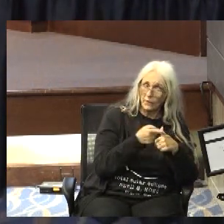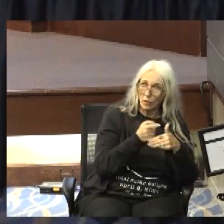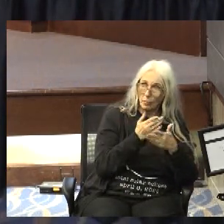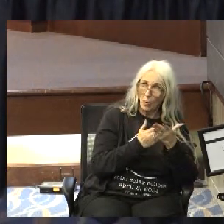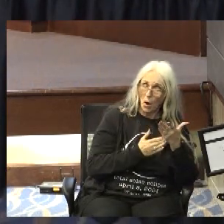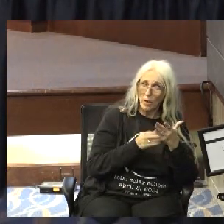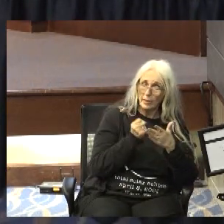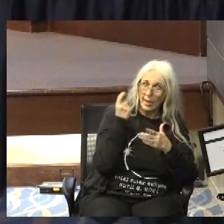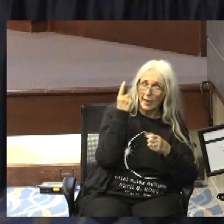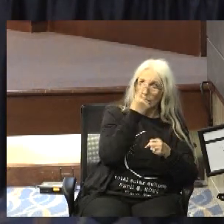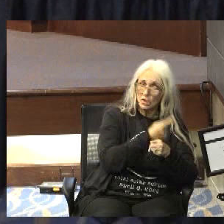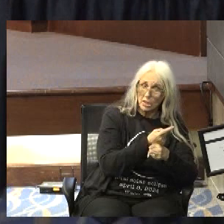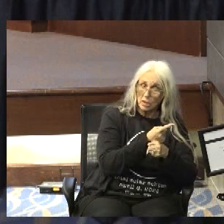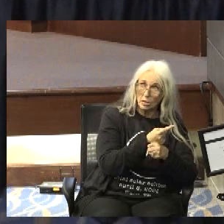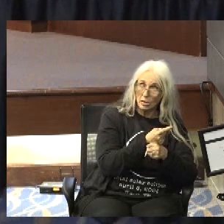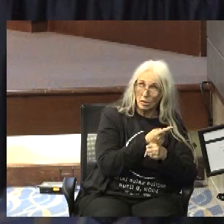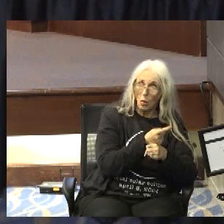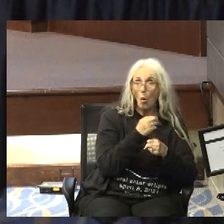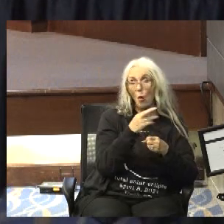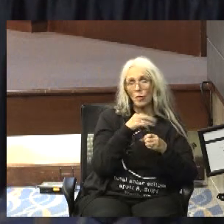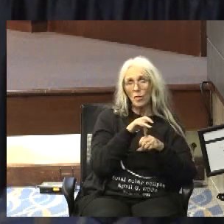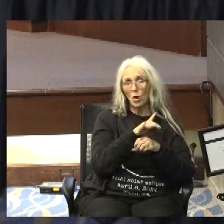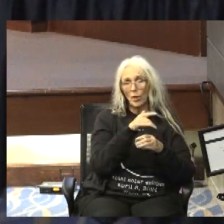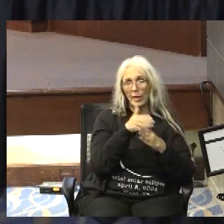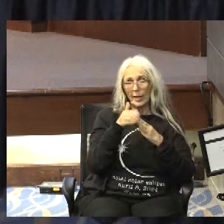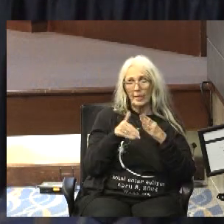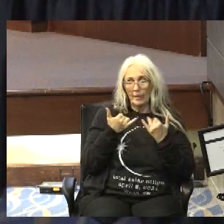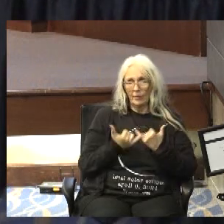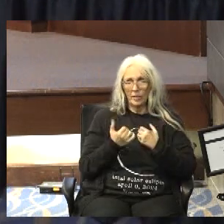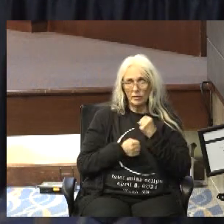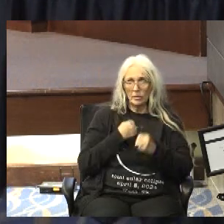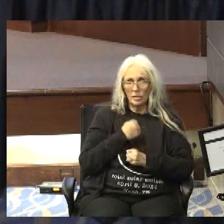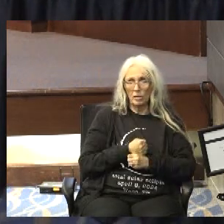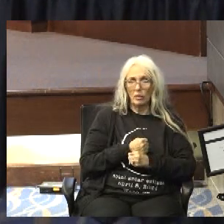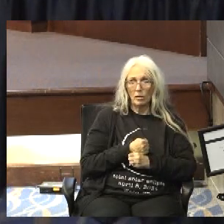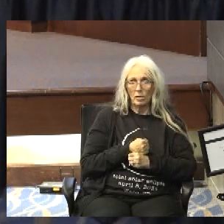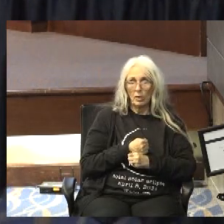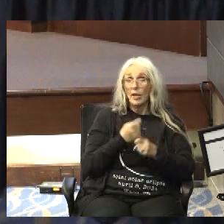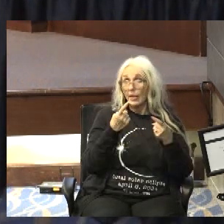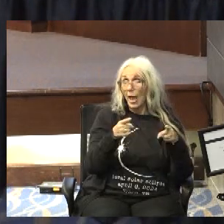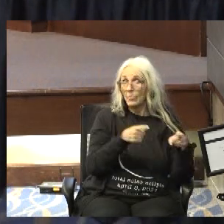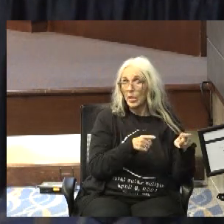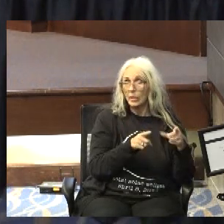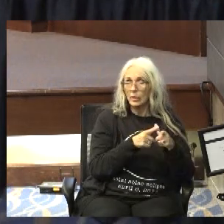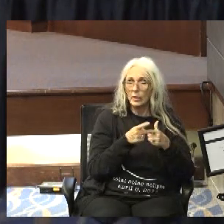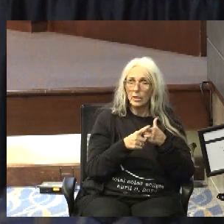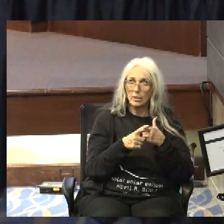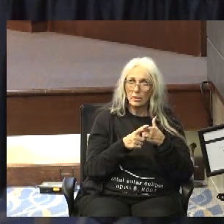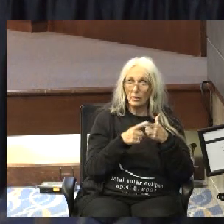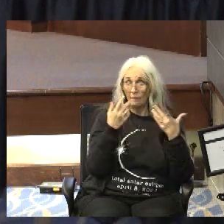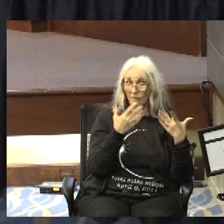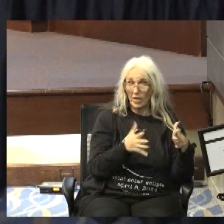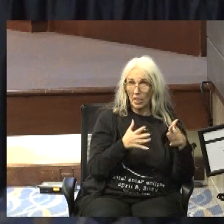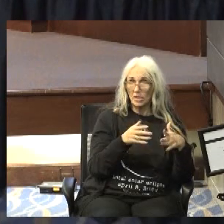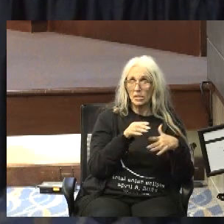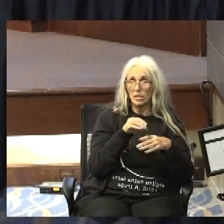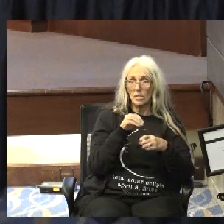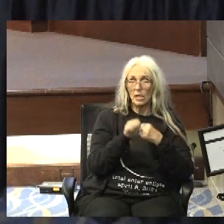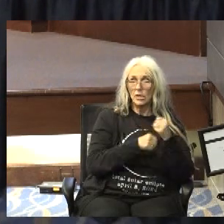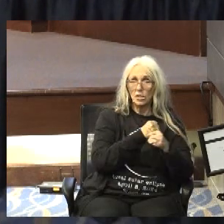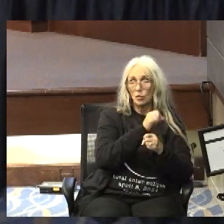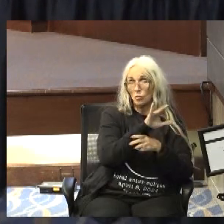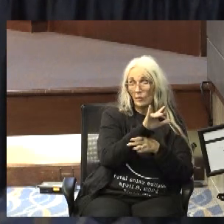next year or early or end of this year. But if you did that and you have houses on the tax rolls, that are completed in 25,